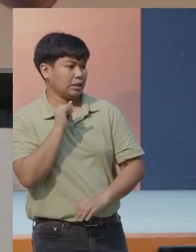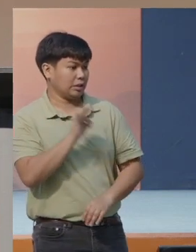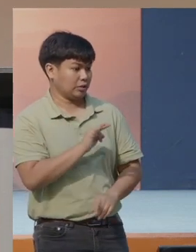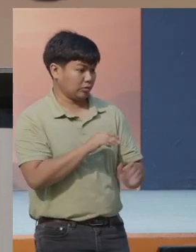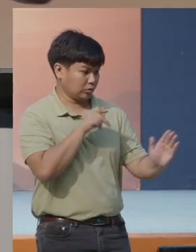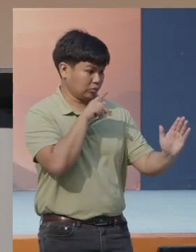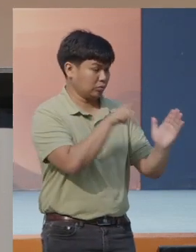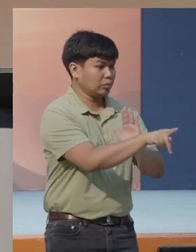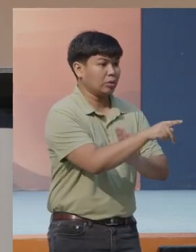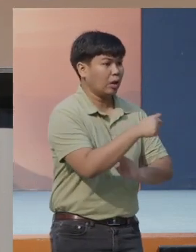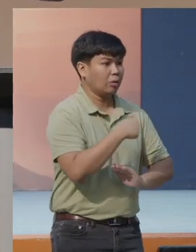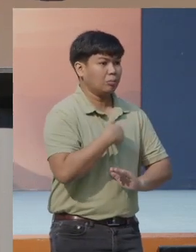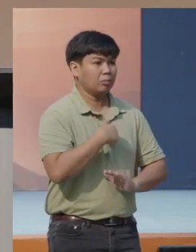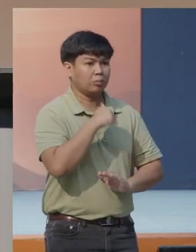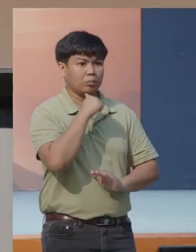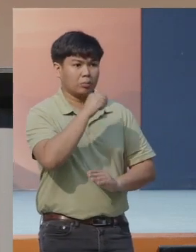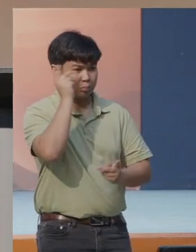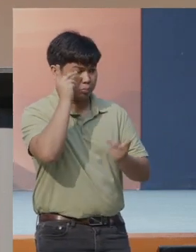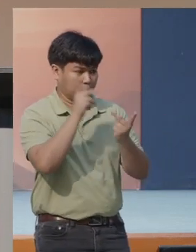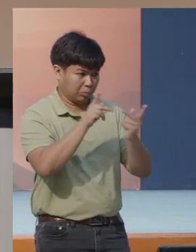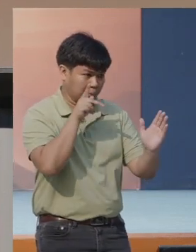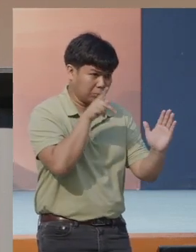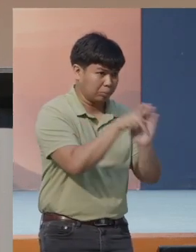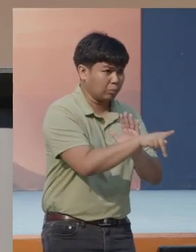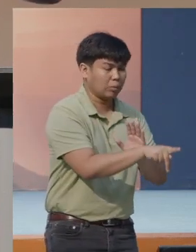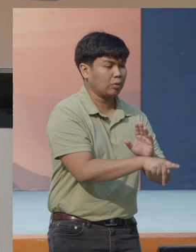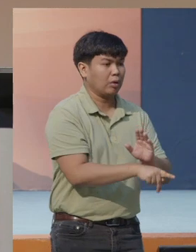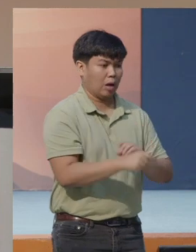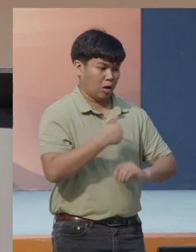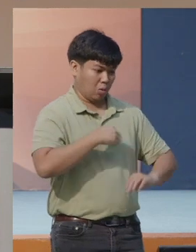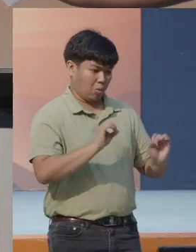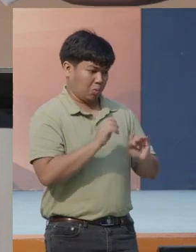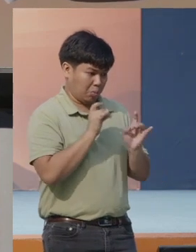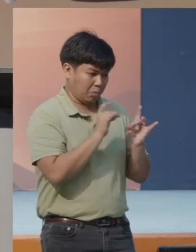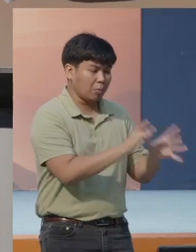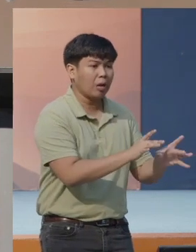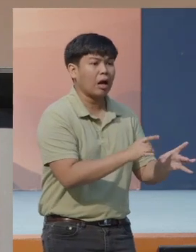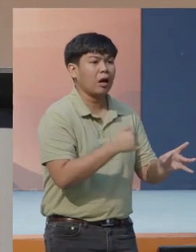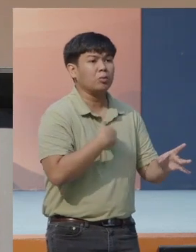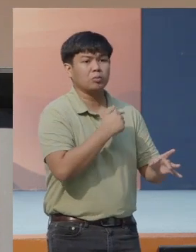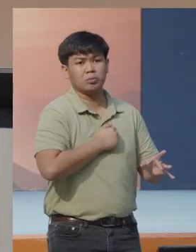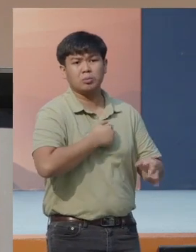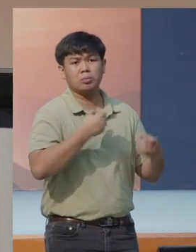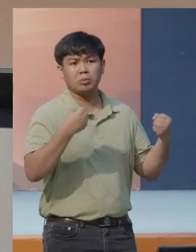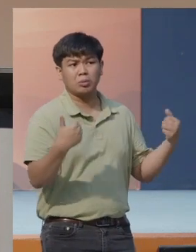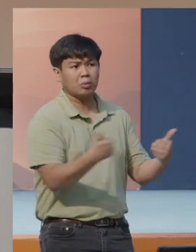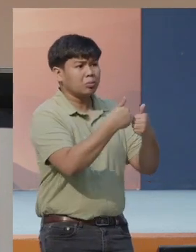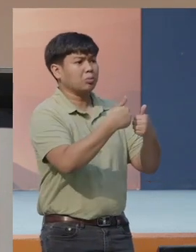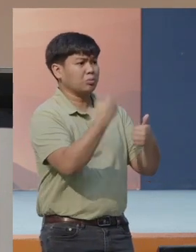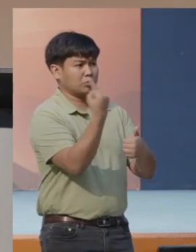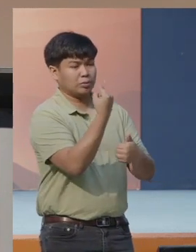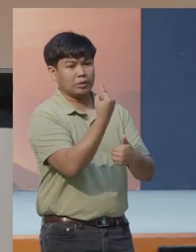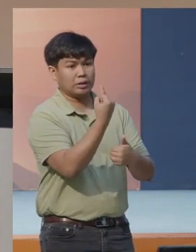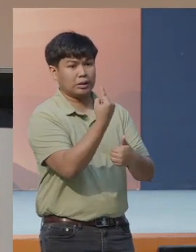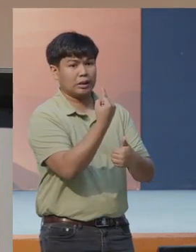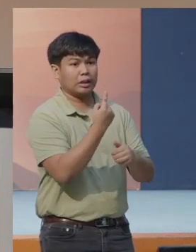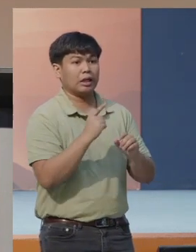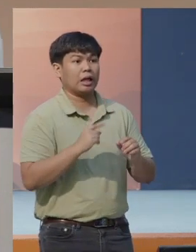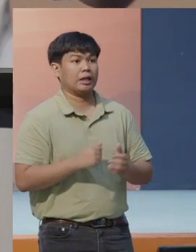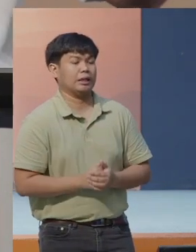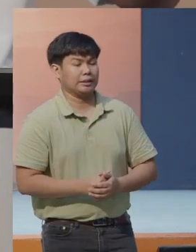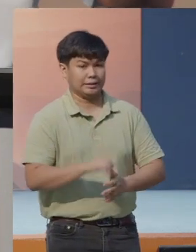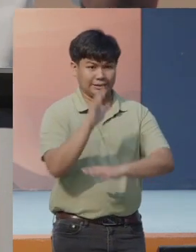neighbor unintentionally without having hated him in the past, as when someone goes into the